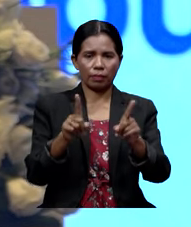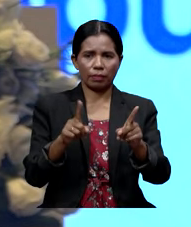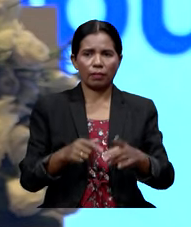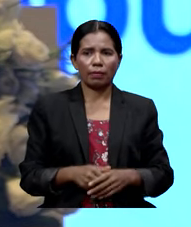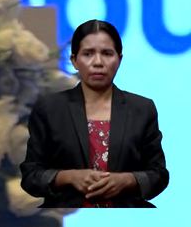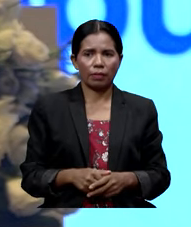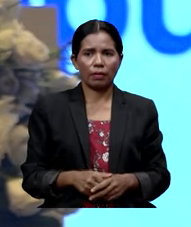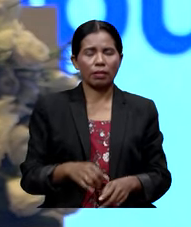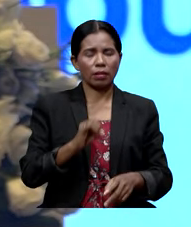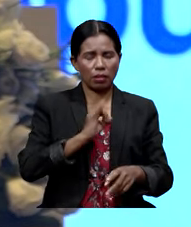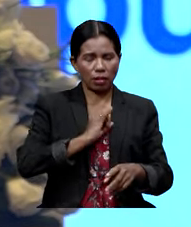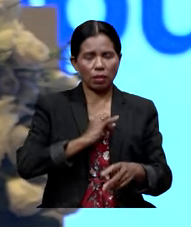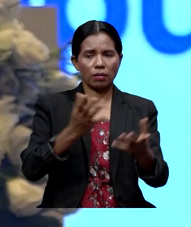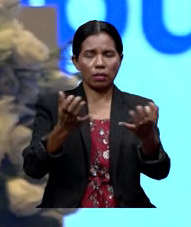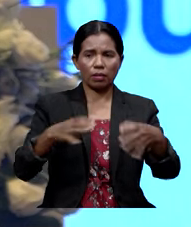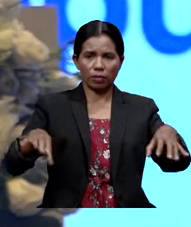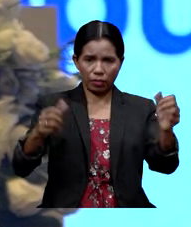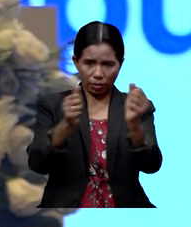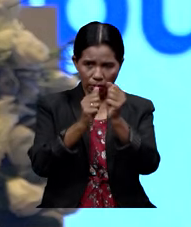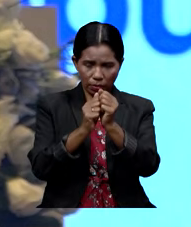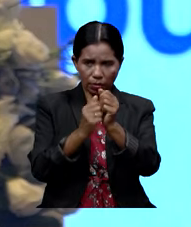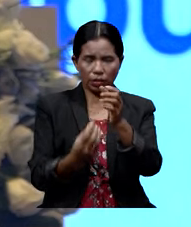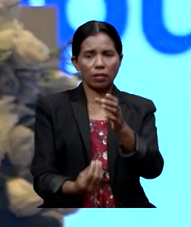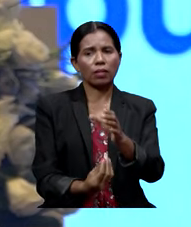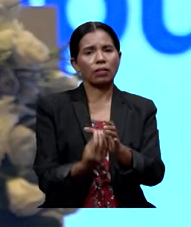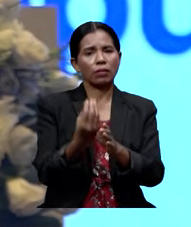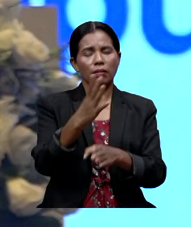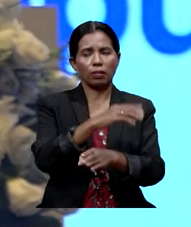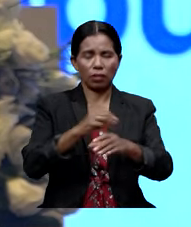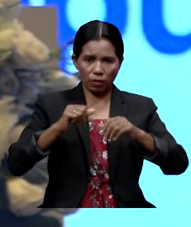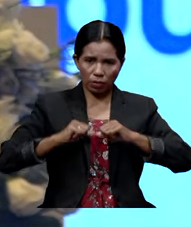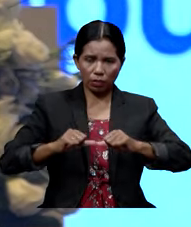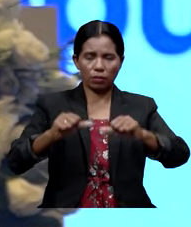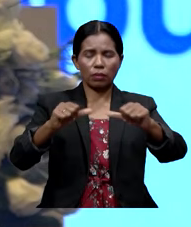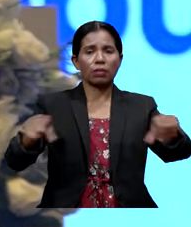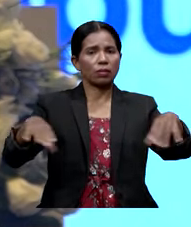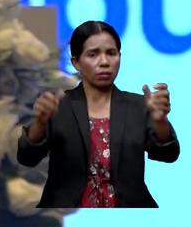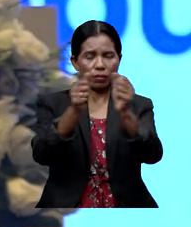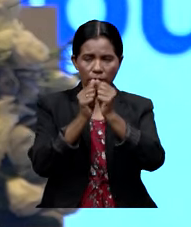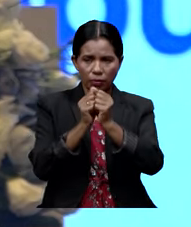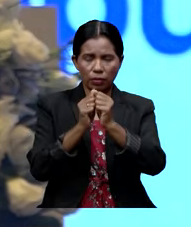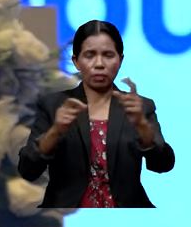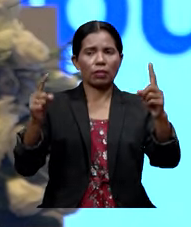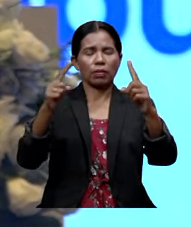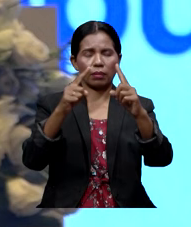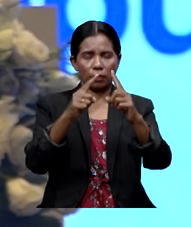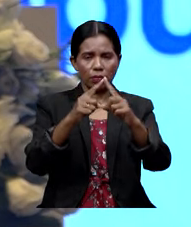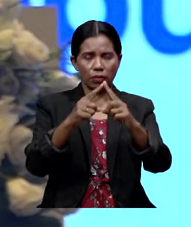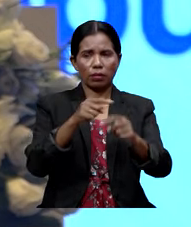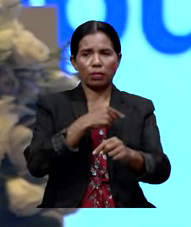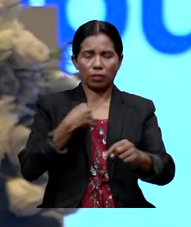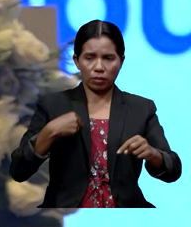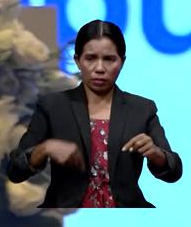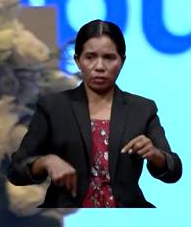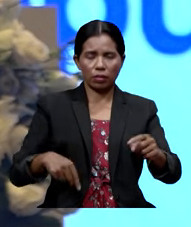May our collaboration grow stronger, and may we continue to work together toward the reaching future